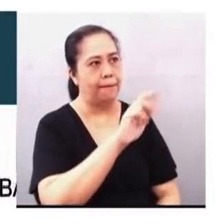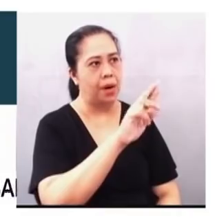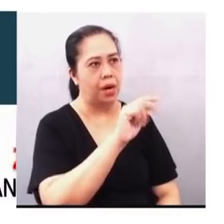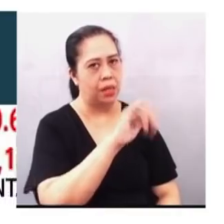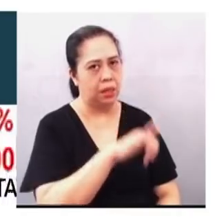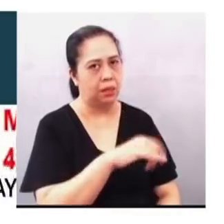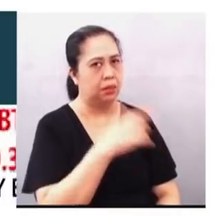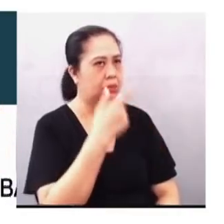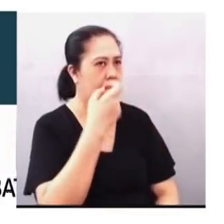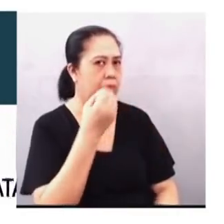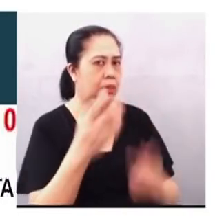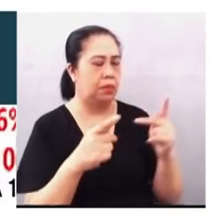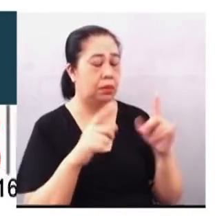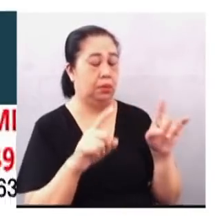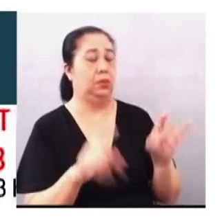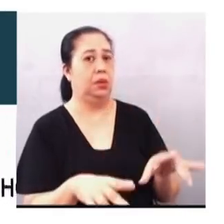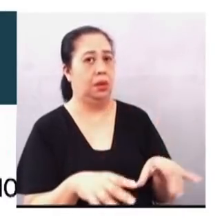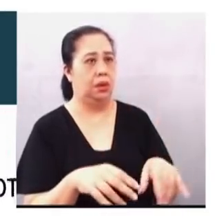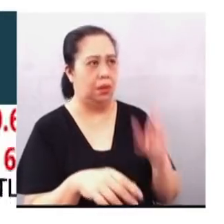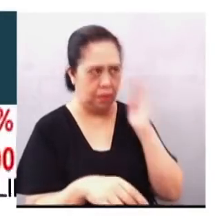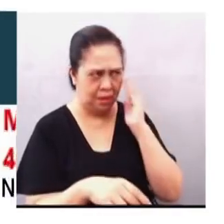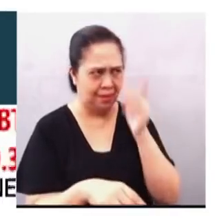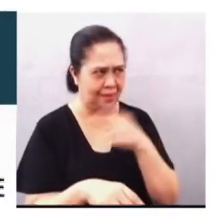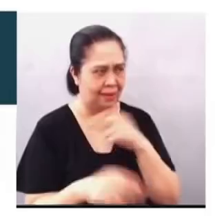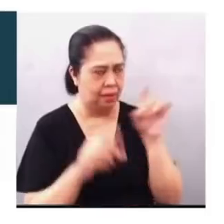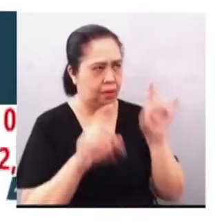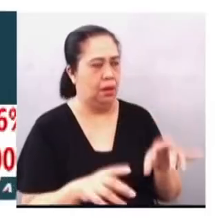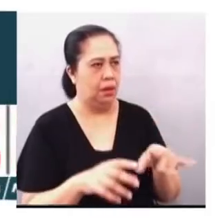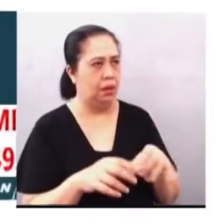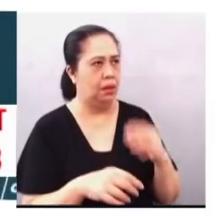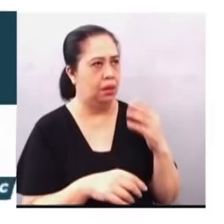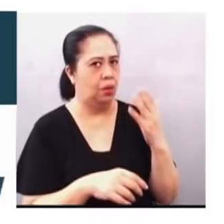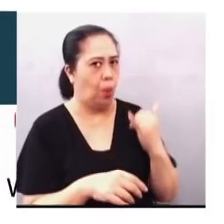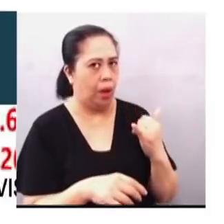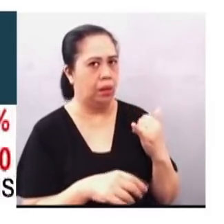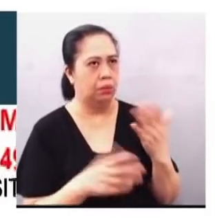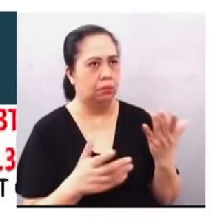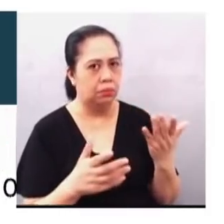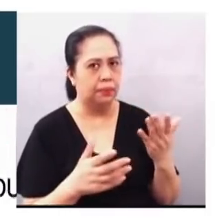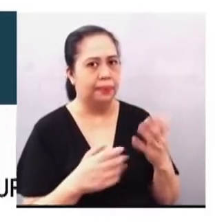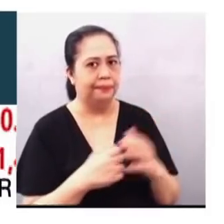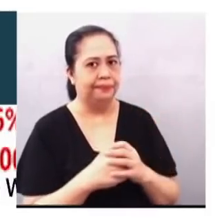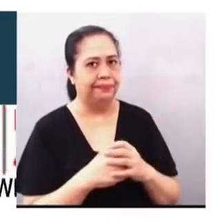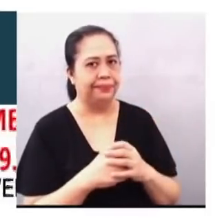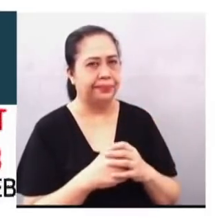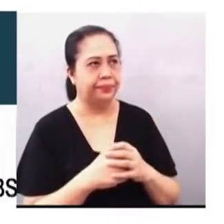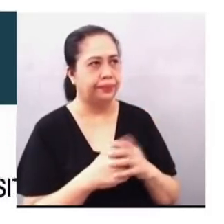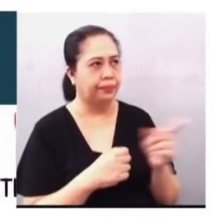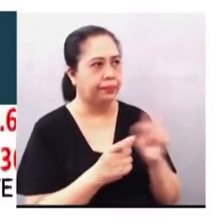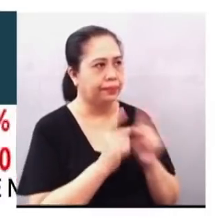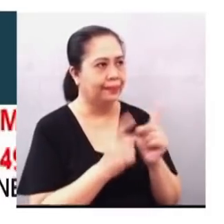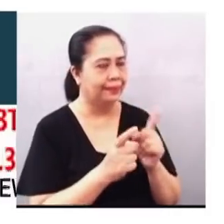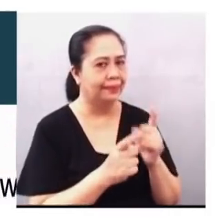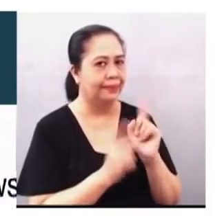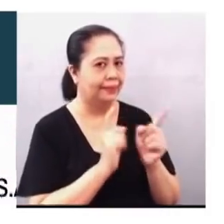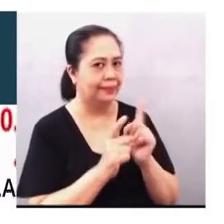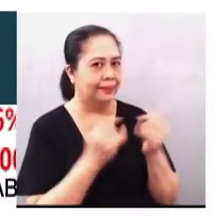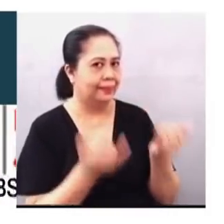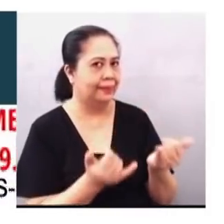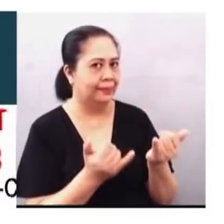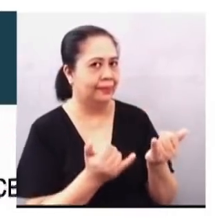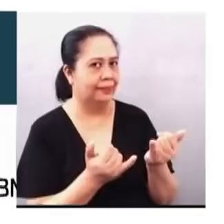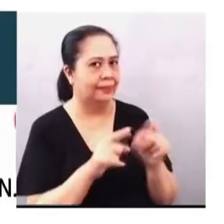were shocked. Alam niyo rin po yan, hindi ba? Kung bakit kung bakit kausap ko kayo ngayon